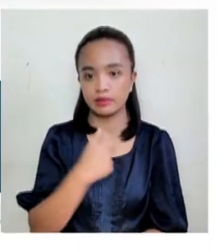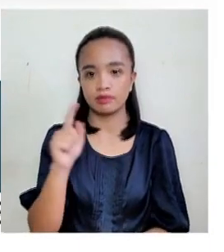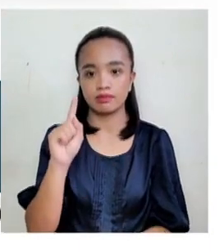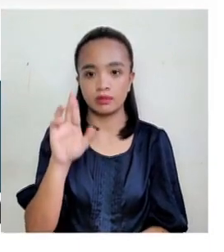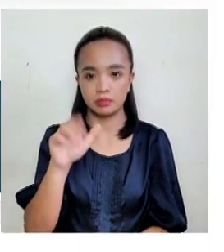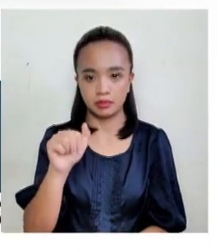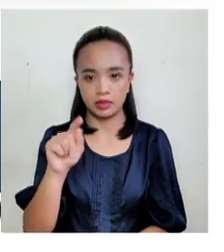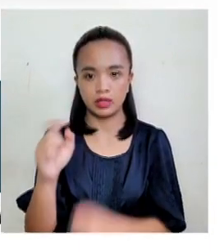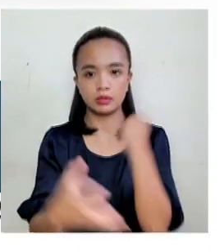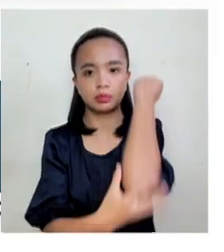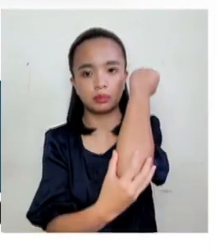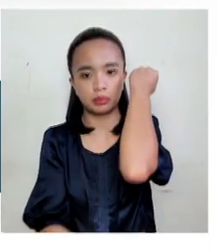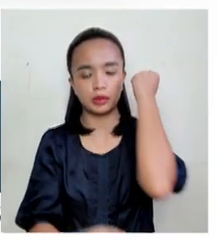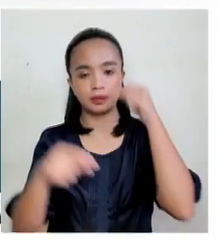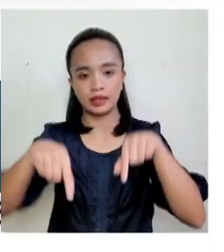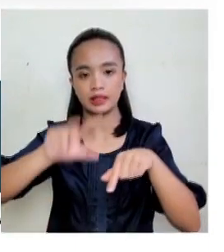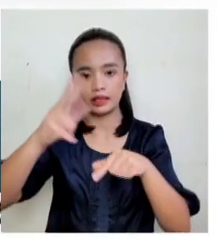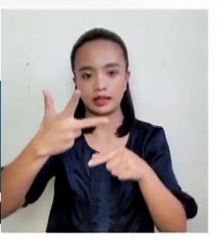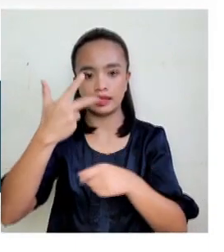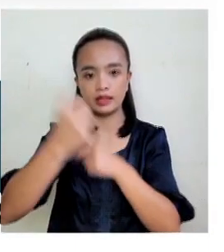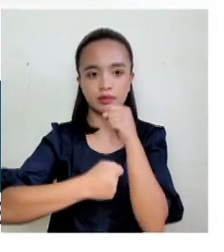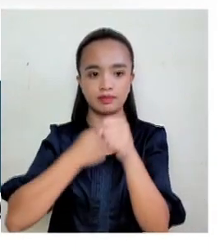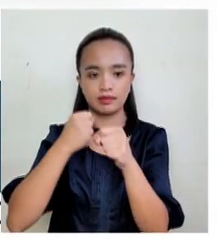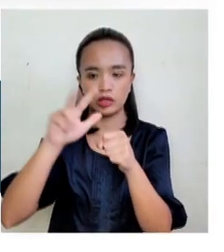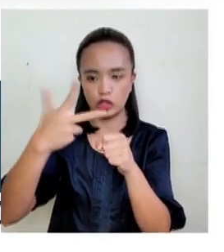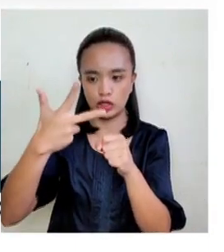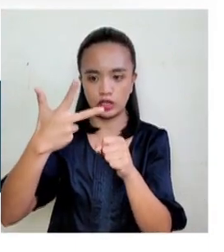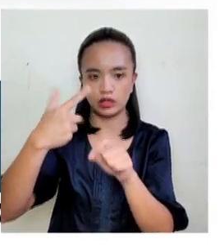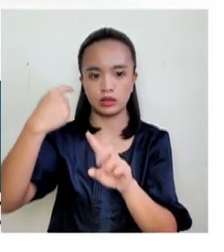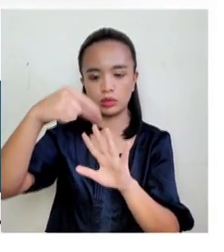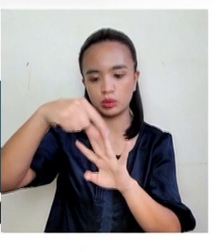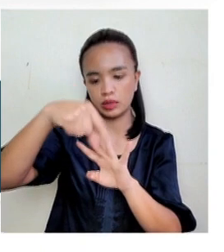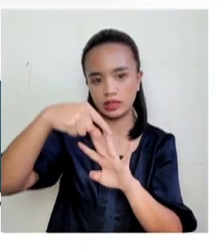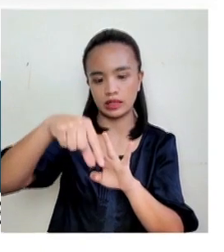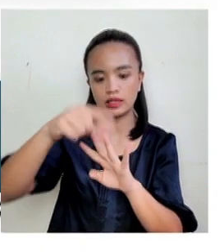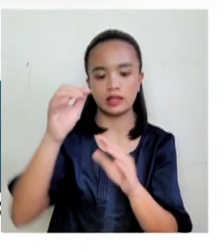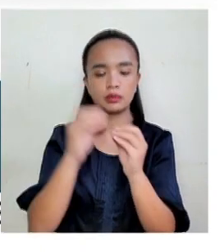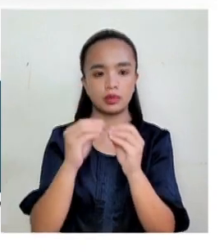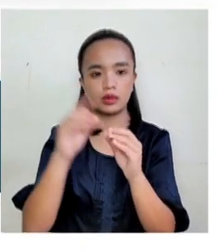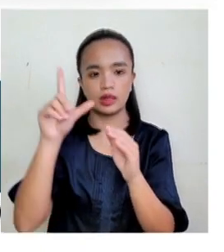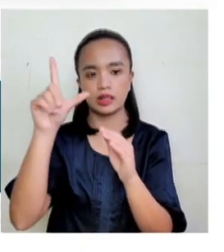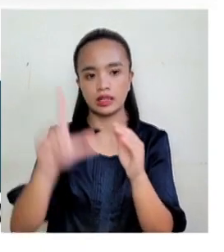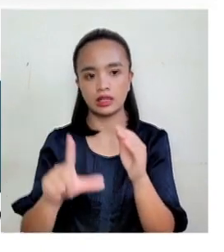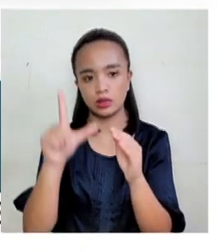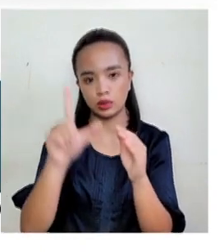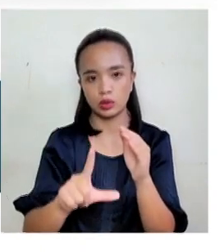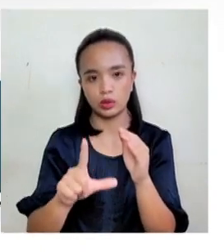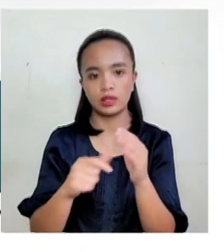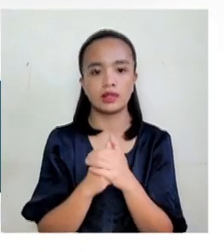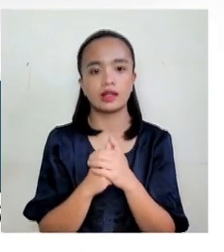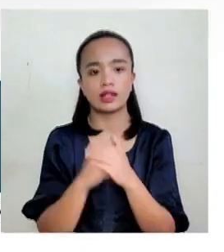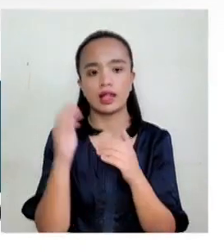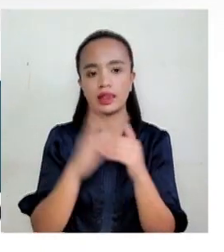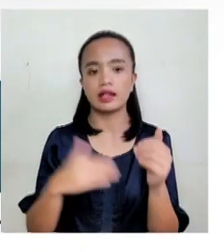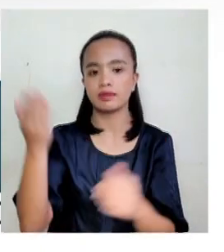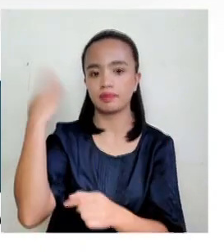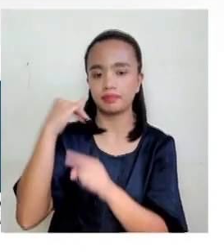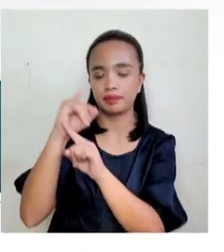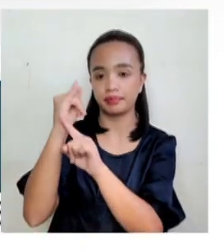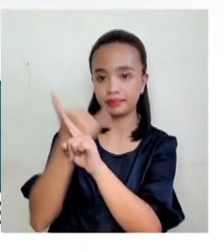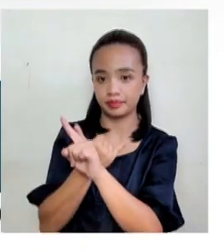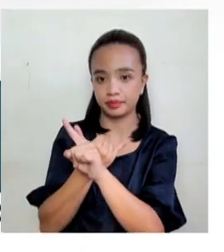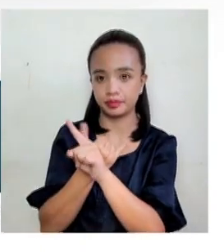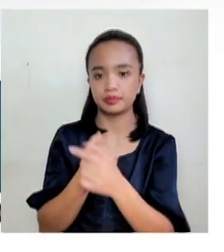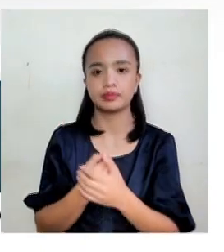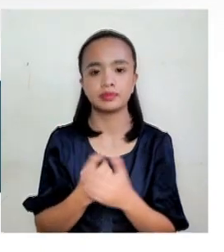third quarter of this year. This is lower than the July figure of 13.2 million Filipinos. The survey also recorded a